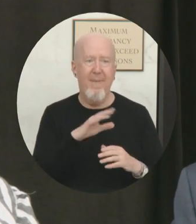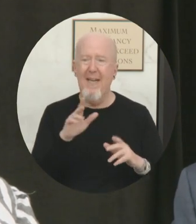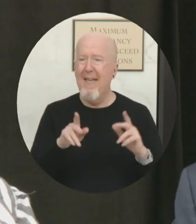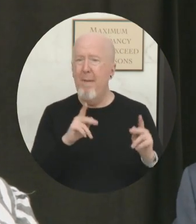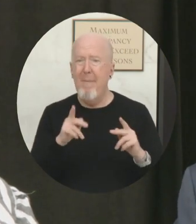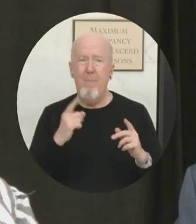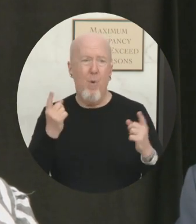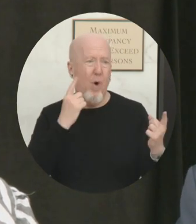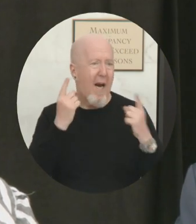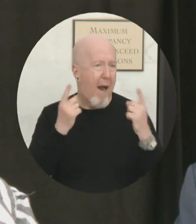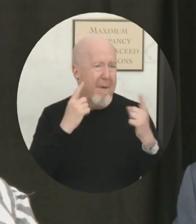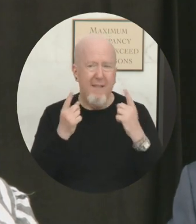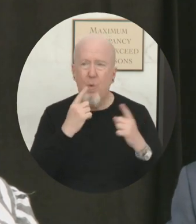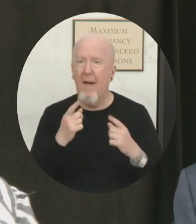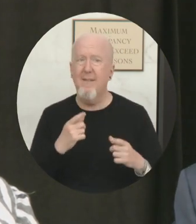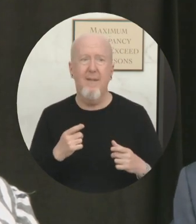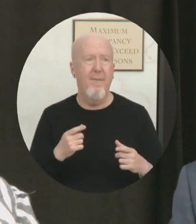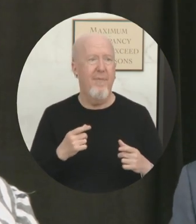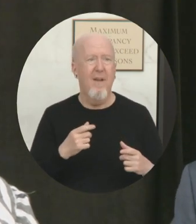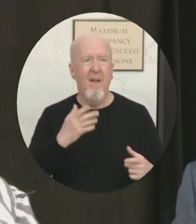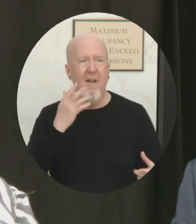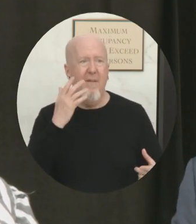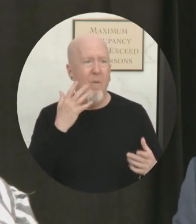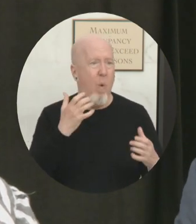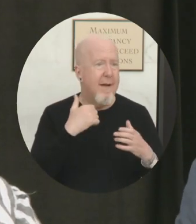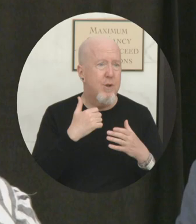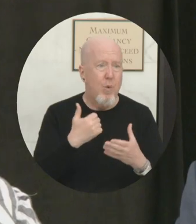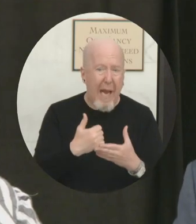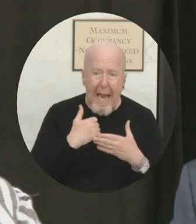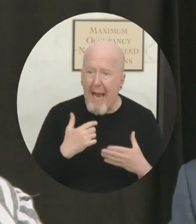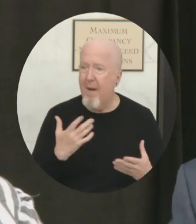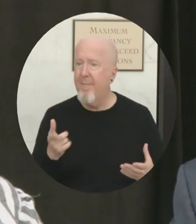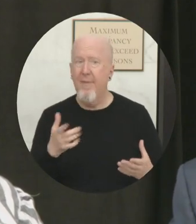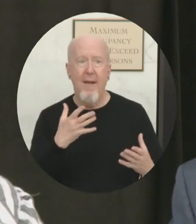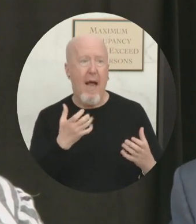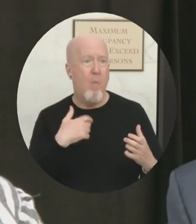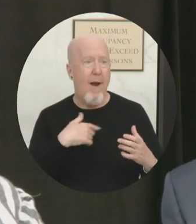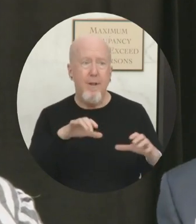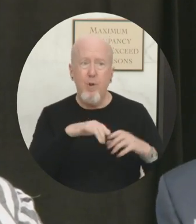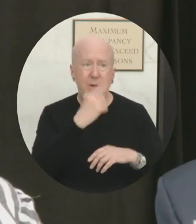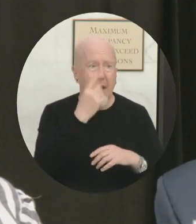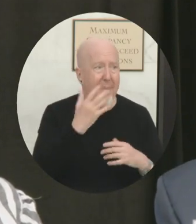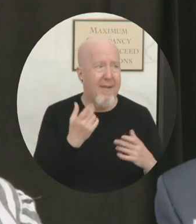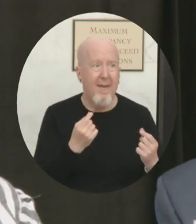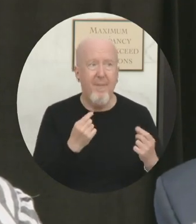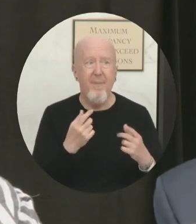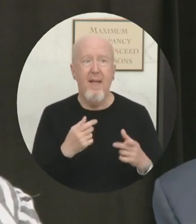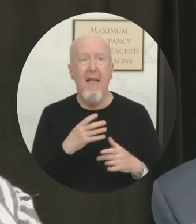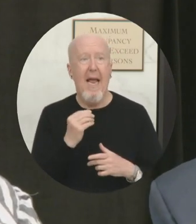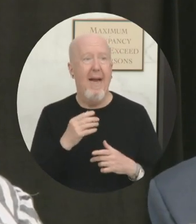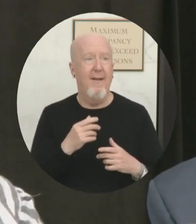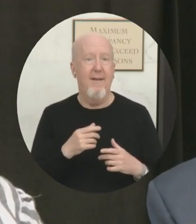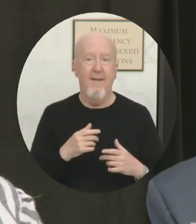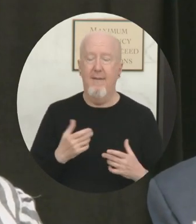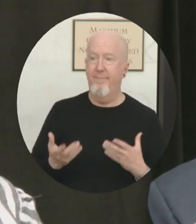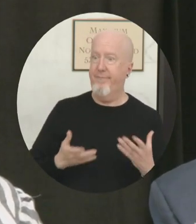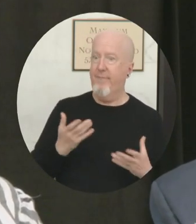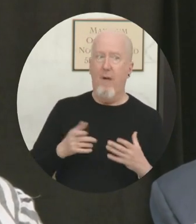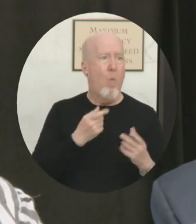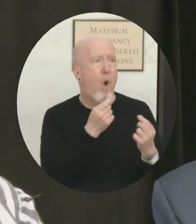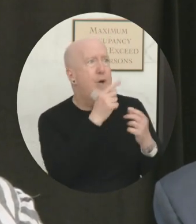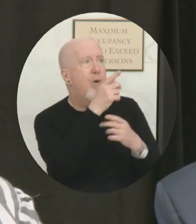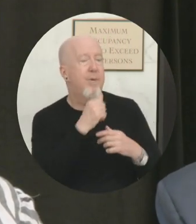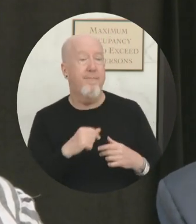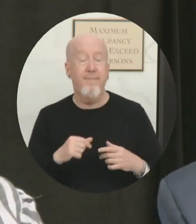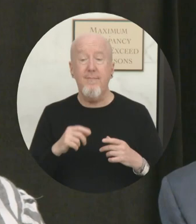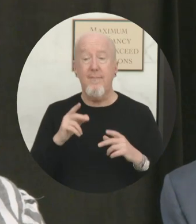from all kind of different angles about wanting to help and, you know, do things and kind of, you know, what do you do to prevent this? And the